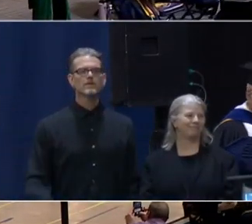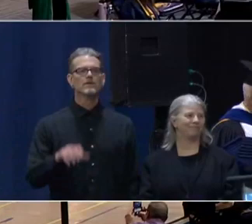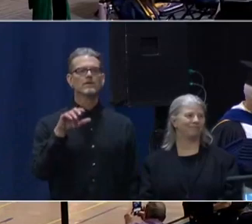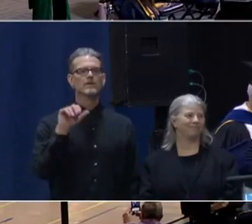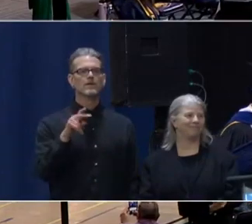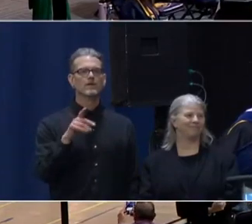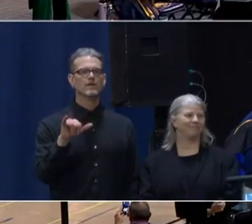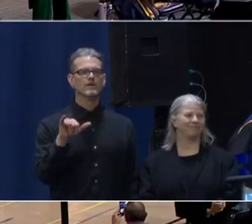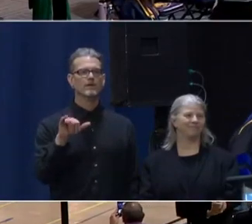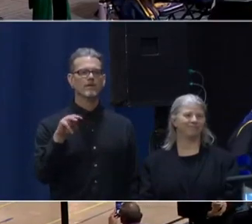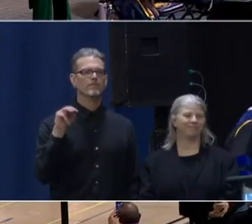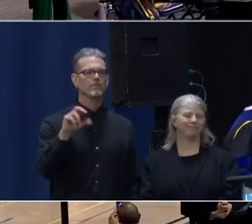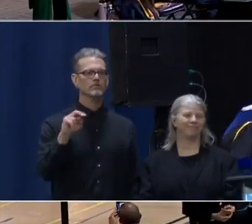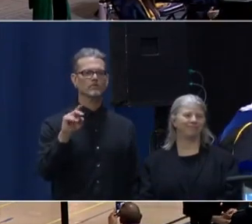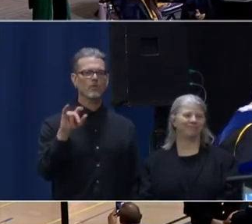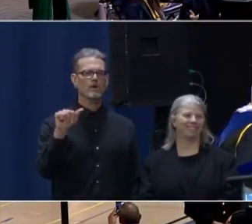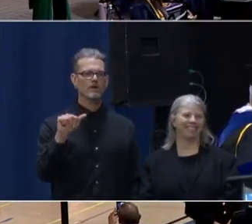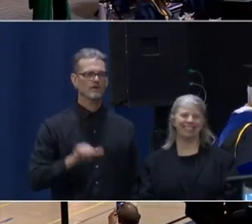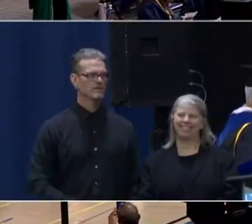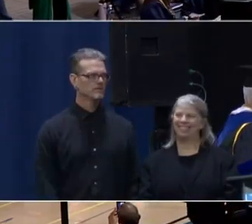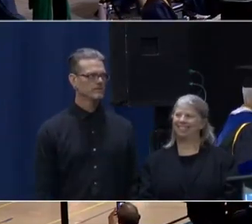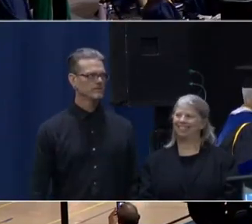Anthony Montoya.